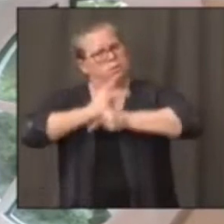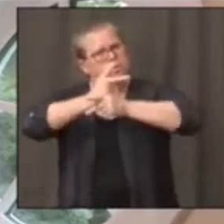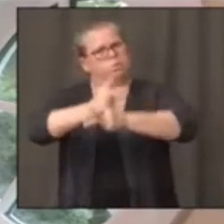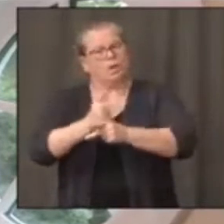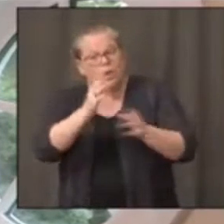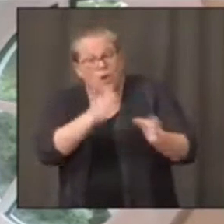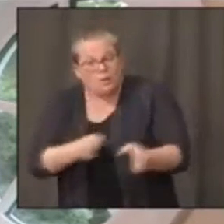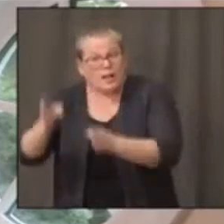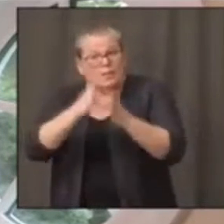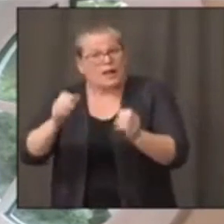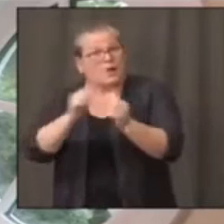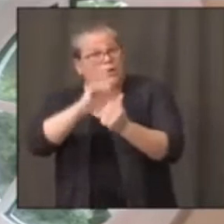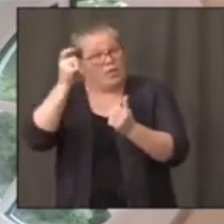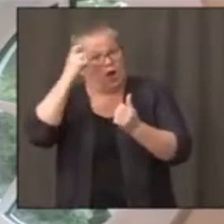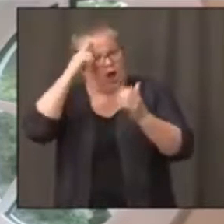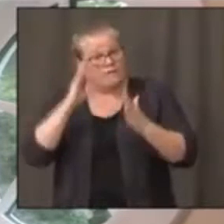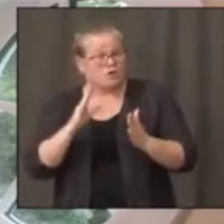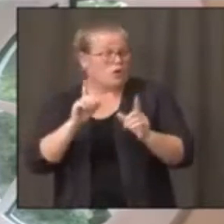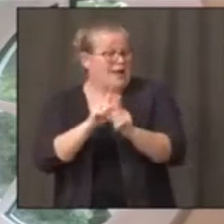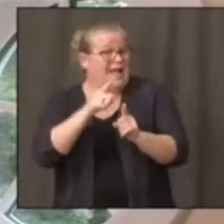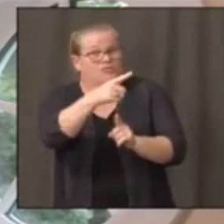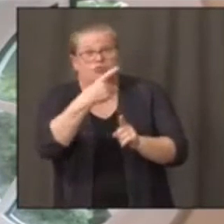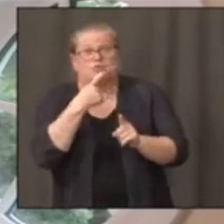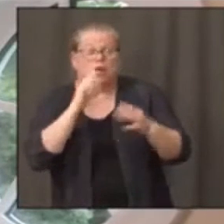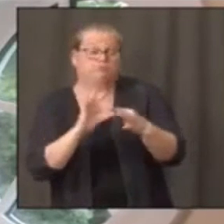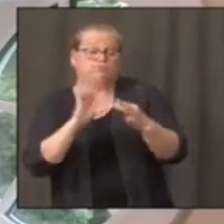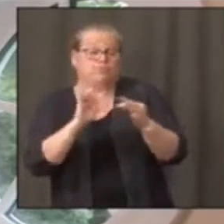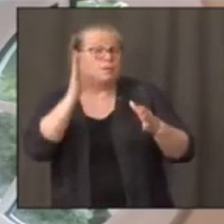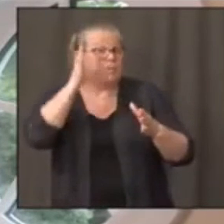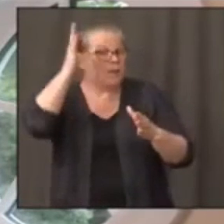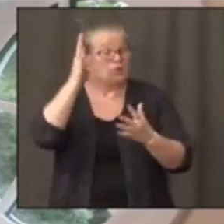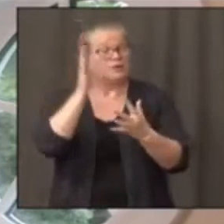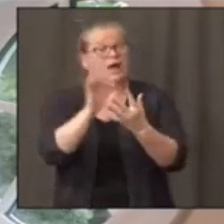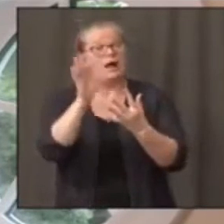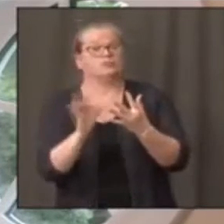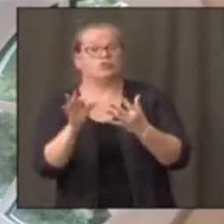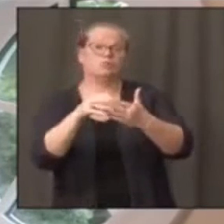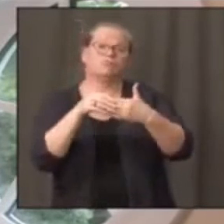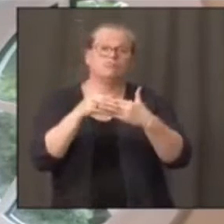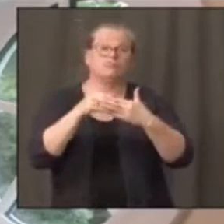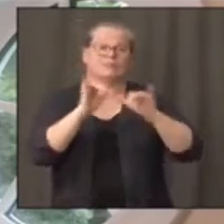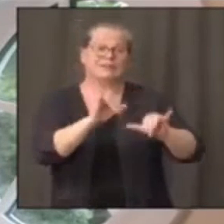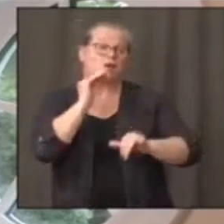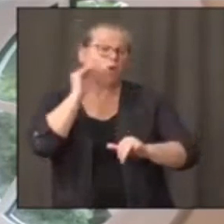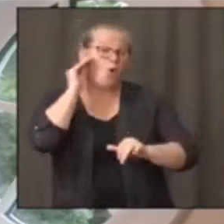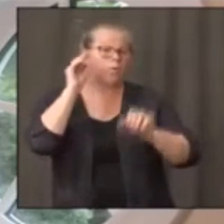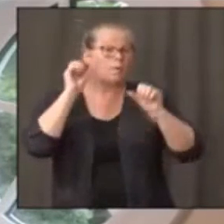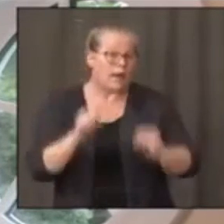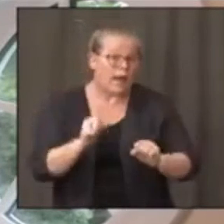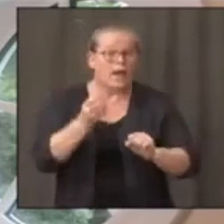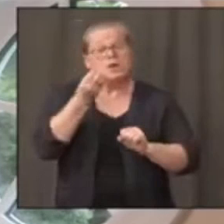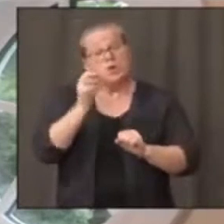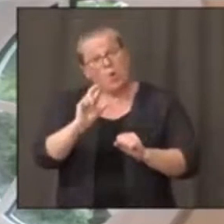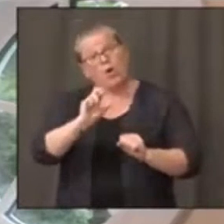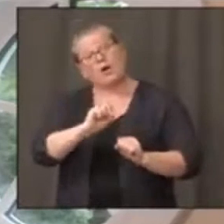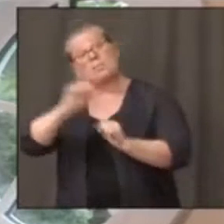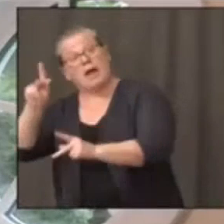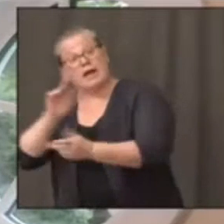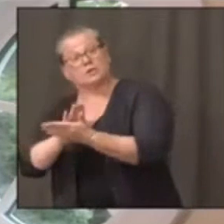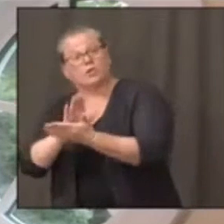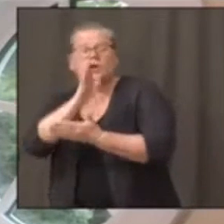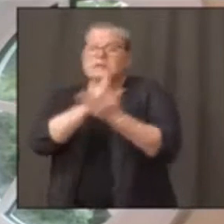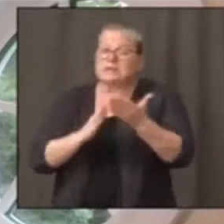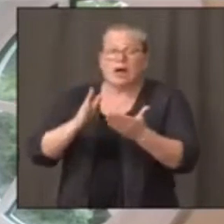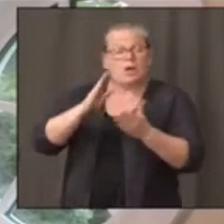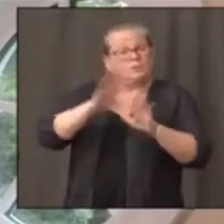should be given a home option, as you've said. I believe parents are in the best position to know what the risks are to their children. And some children are at higher